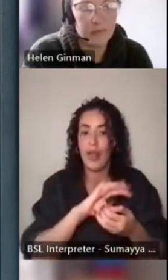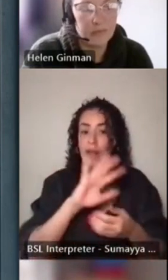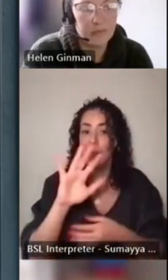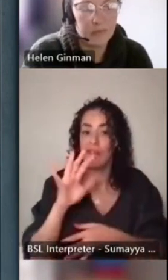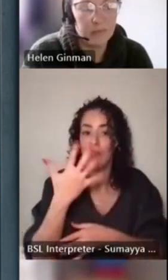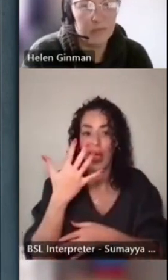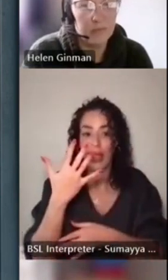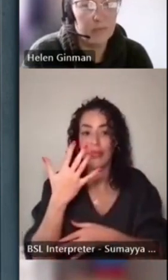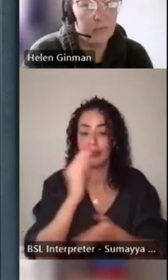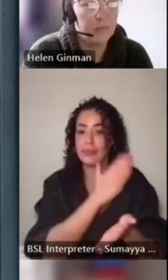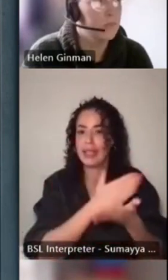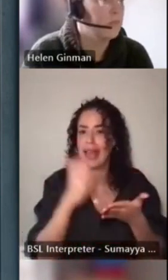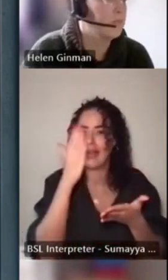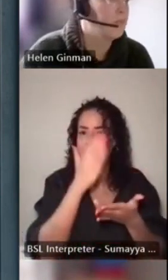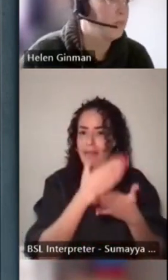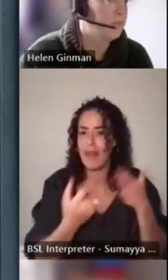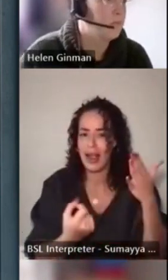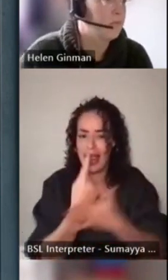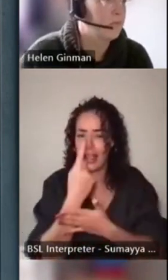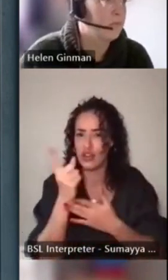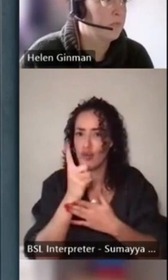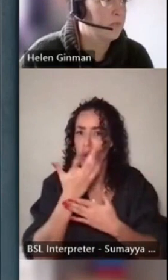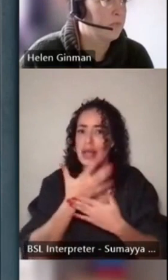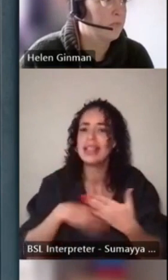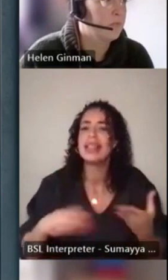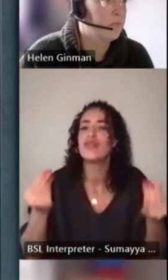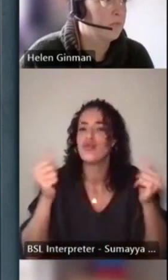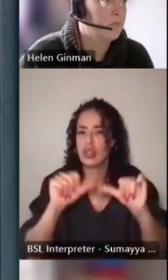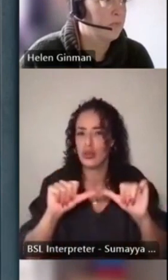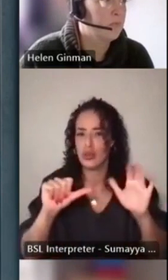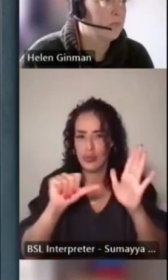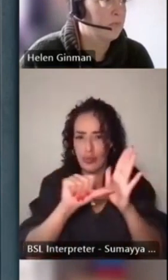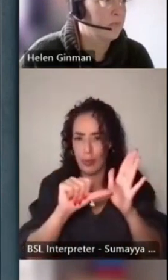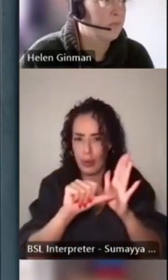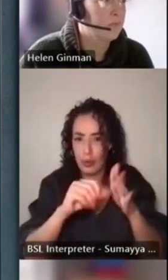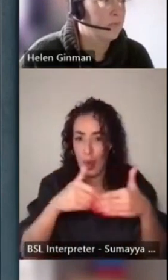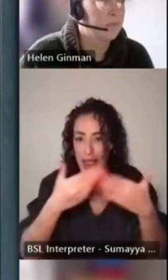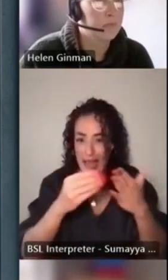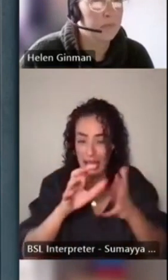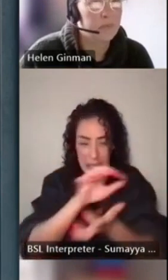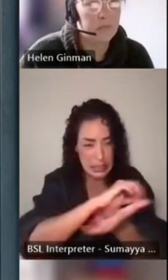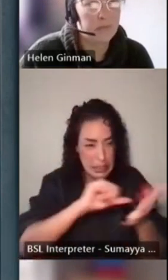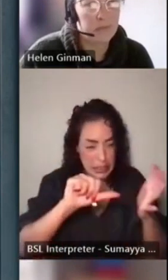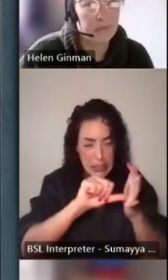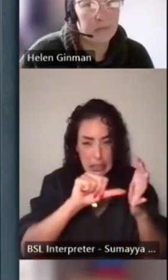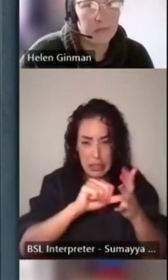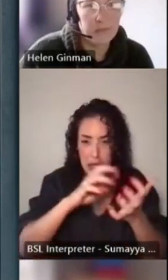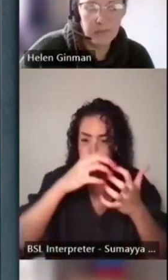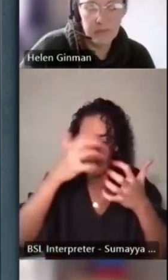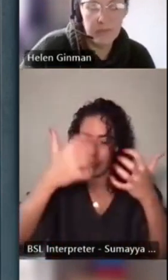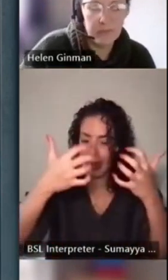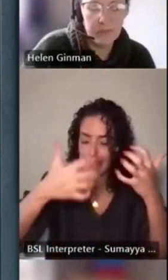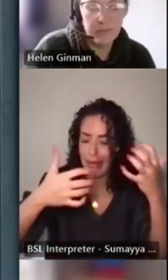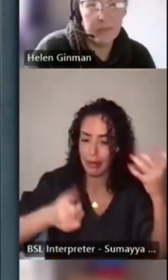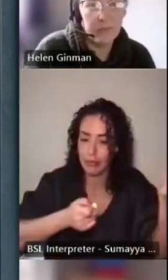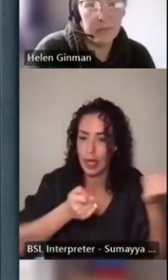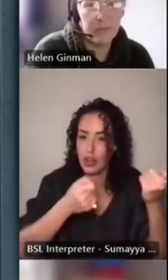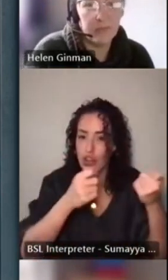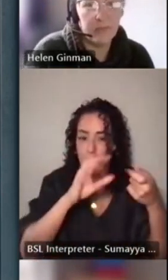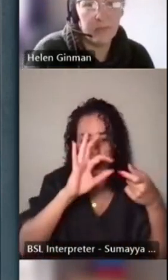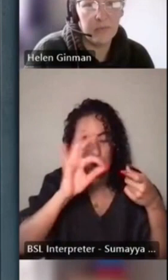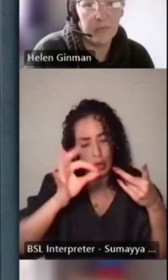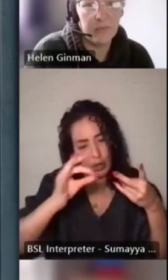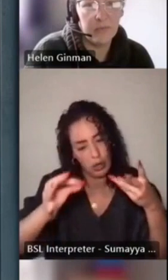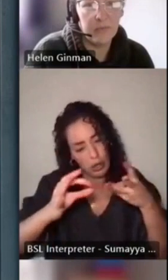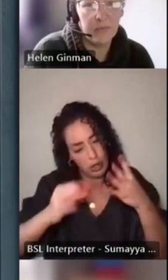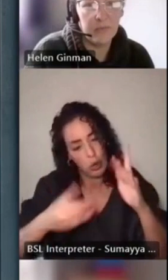clarify the specific issues that need resolution. So break down any complex problems into manageable components to address each